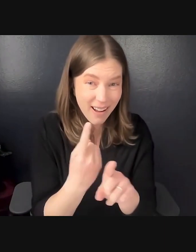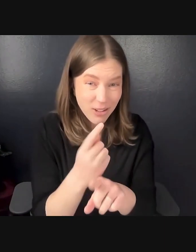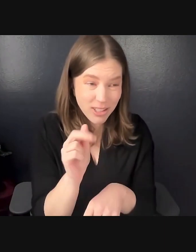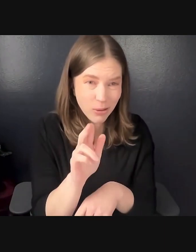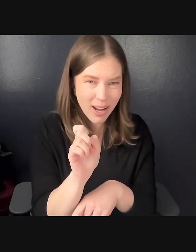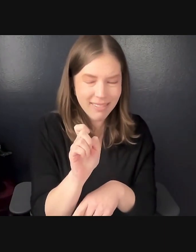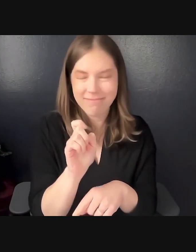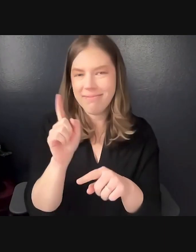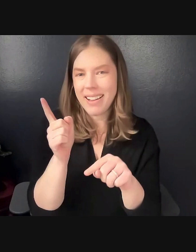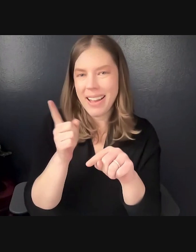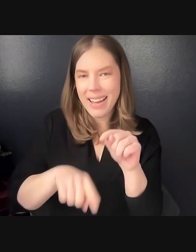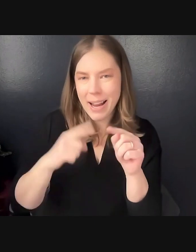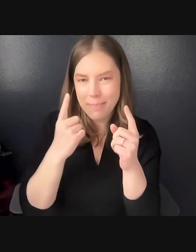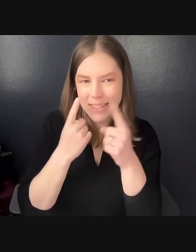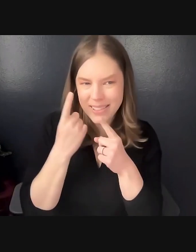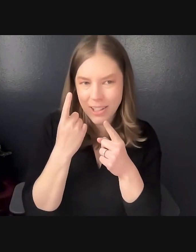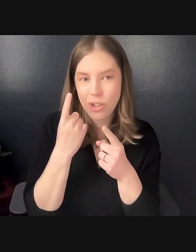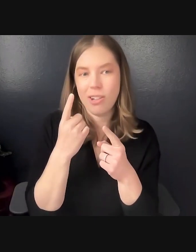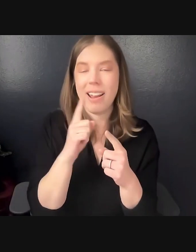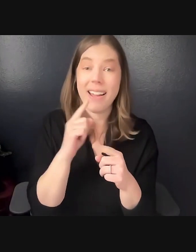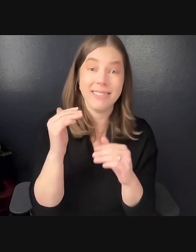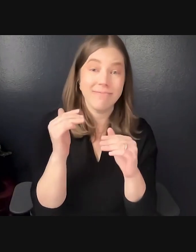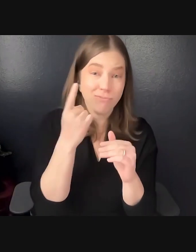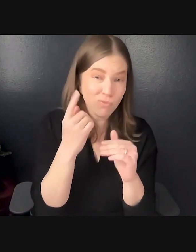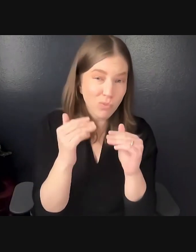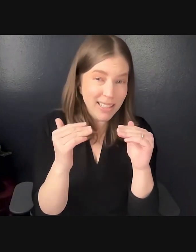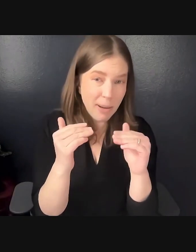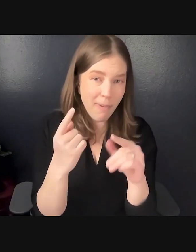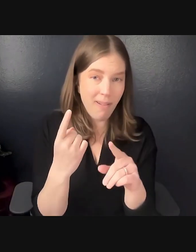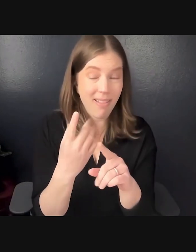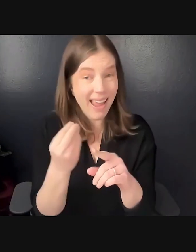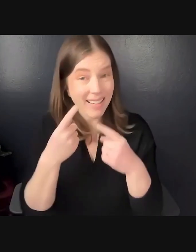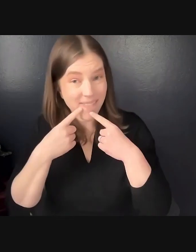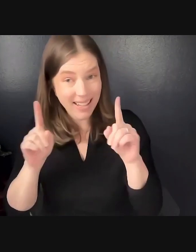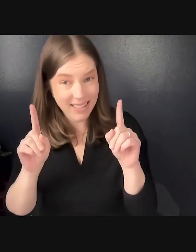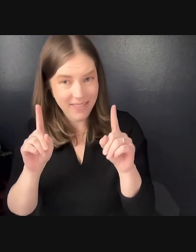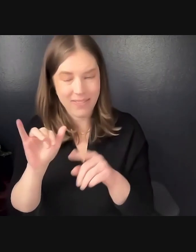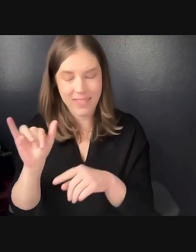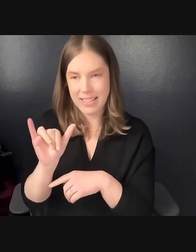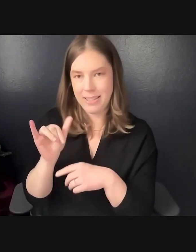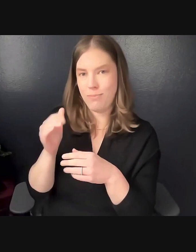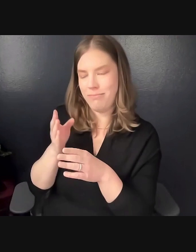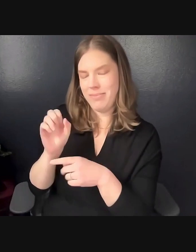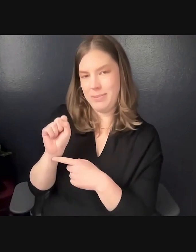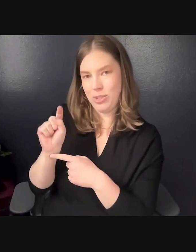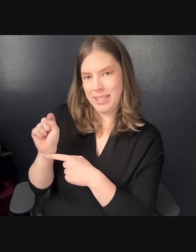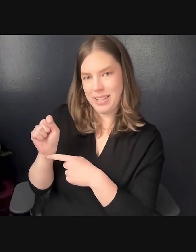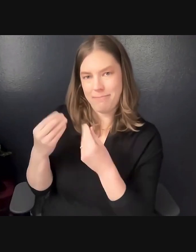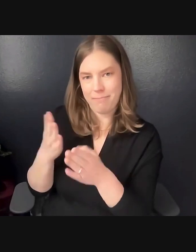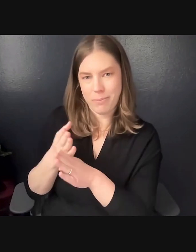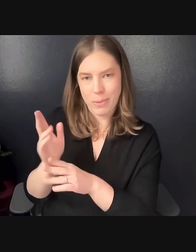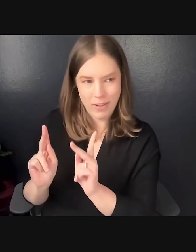and because of that low percentage of accuracy, it cannot be considered or